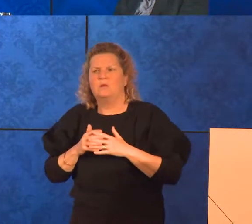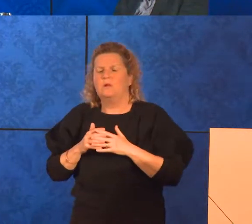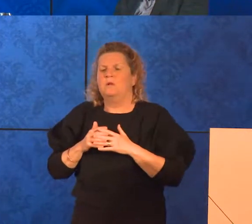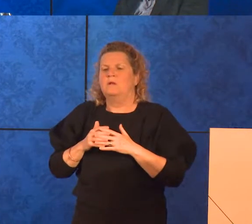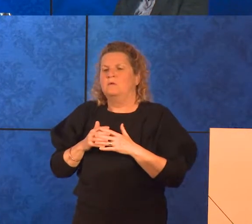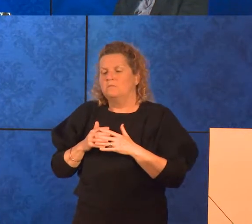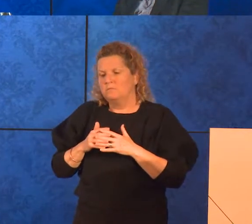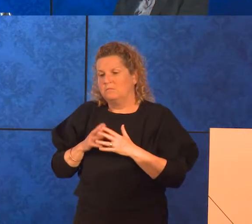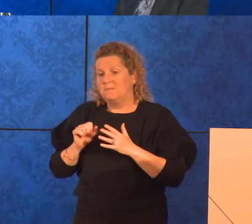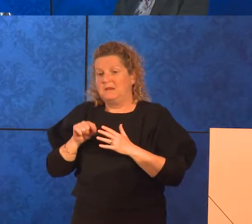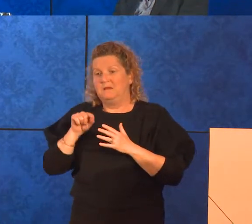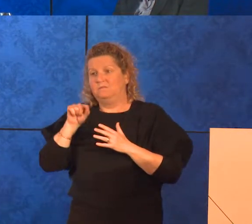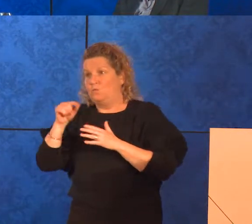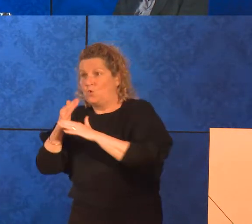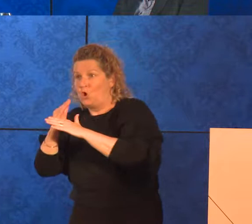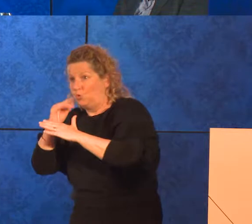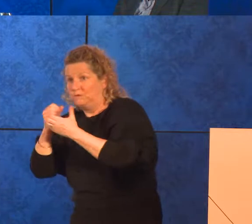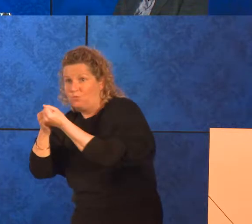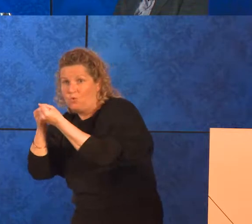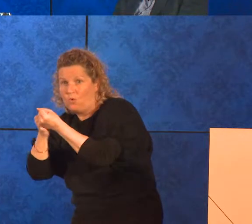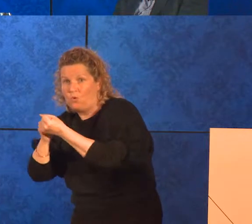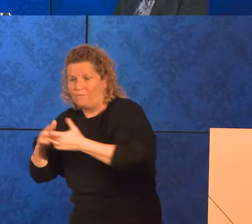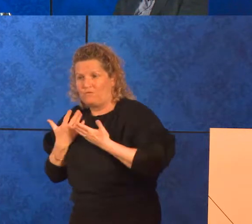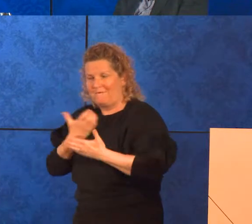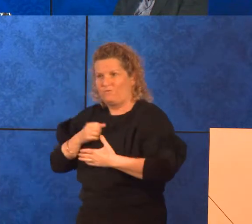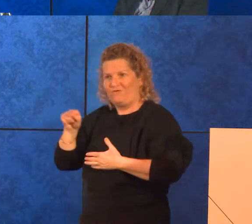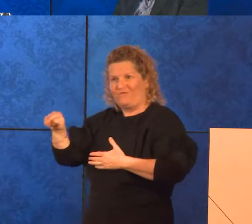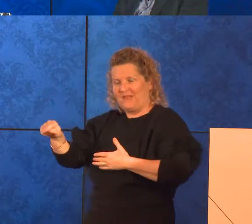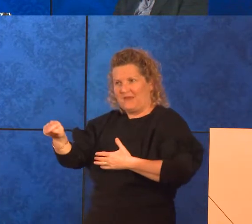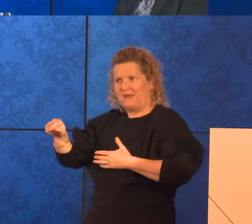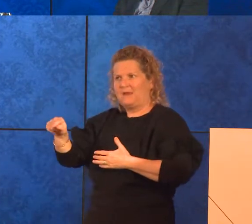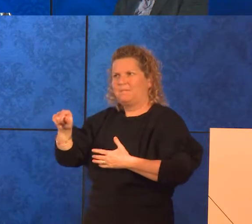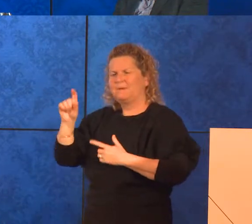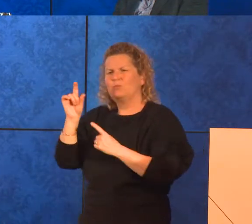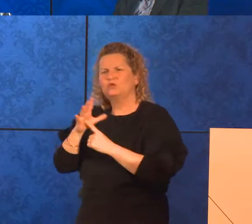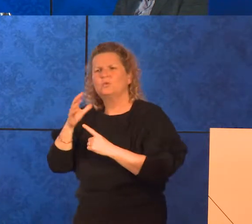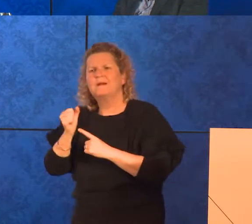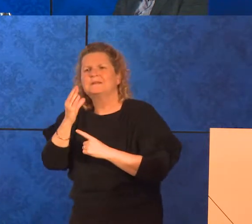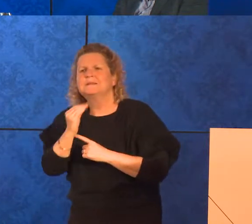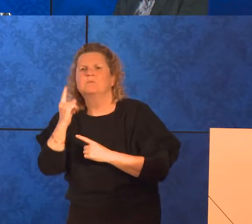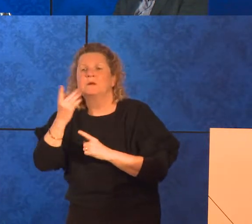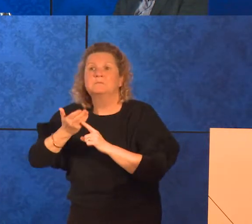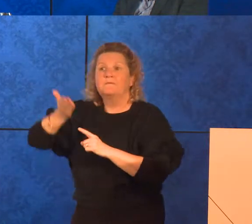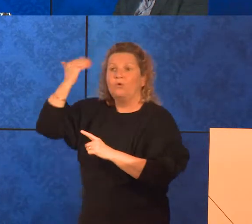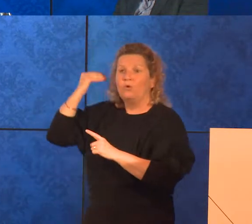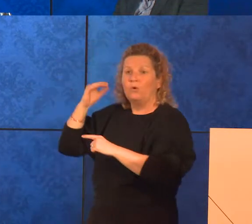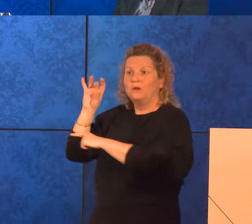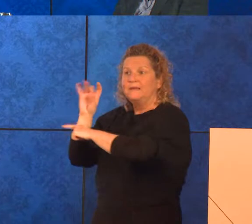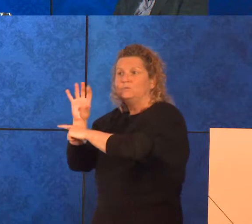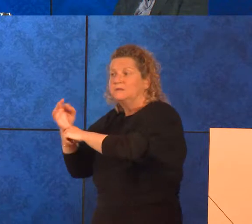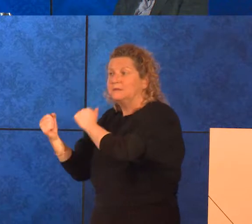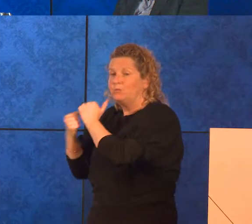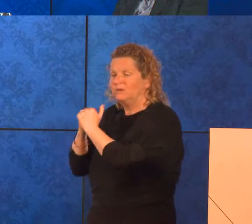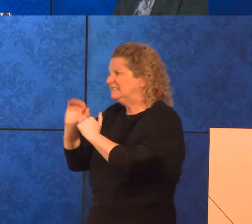workplace that they could support you with and you felt more comfortable, but even if you had someone that previously you had sought counselling or